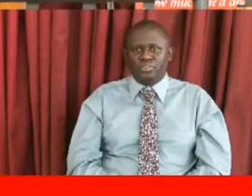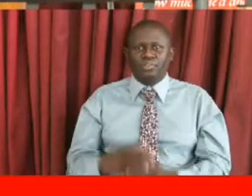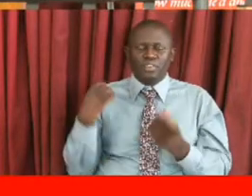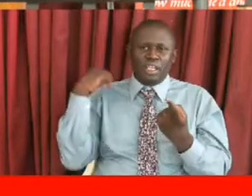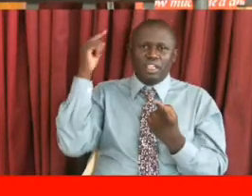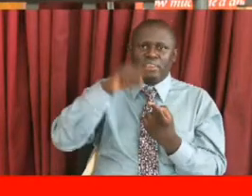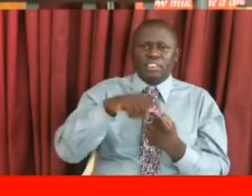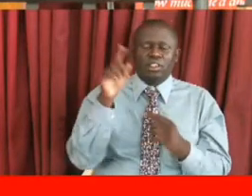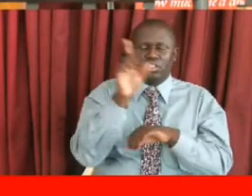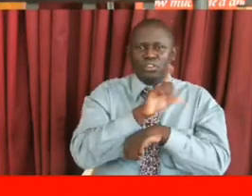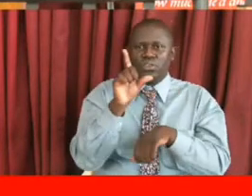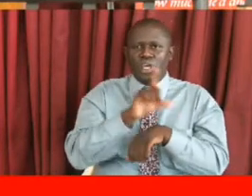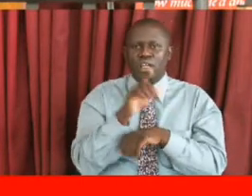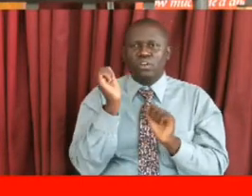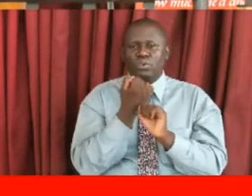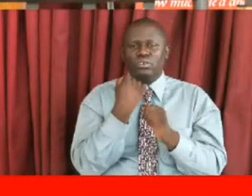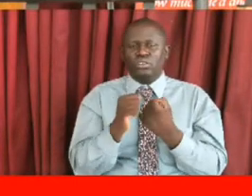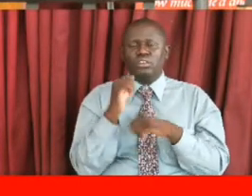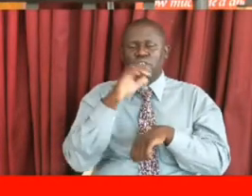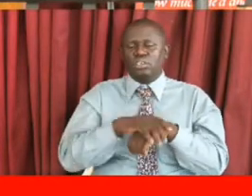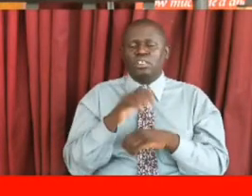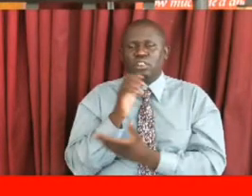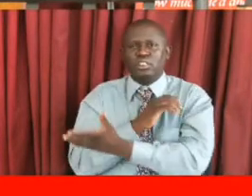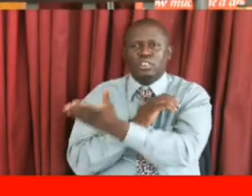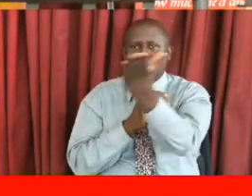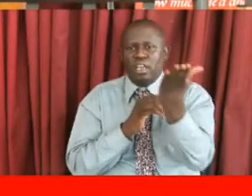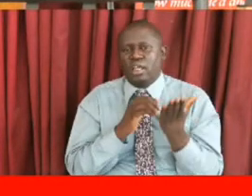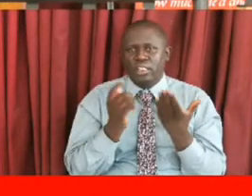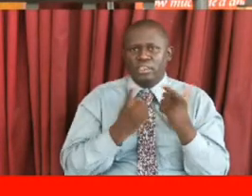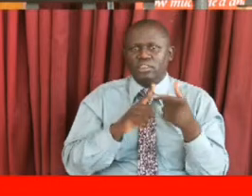and the light comes as we have need of